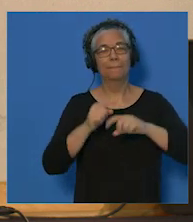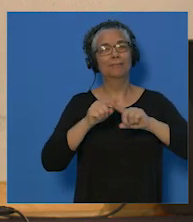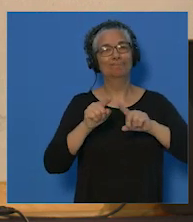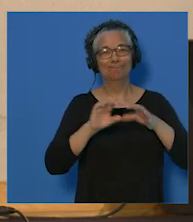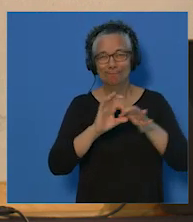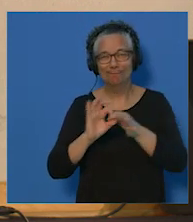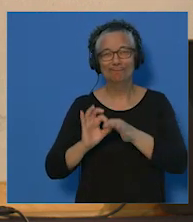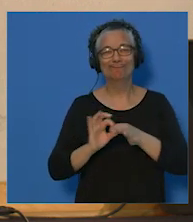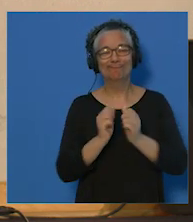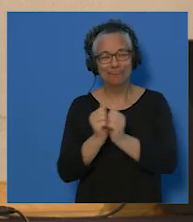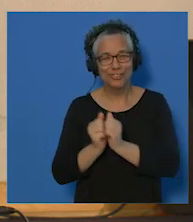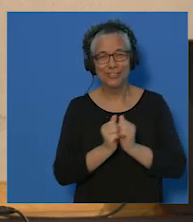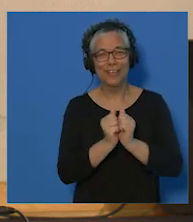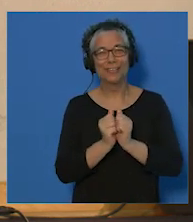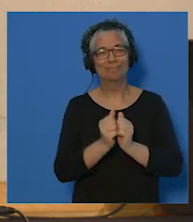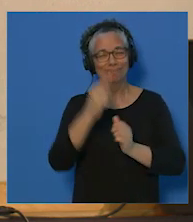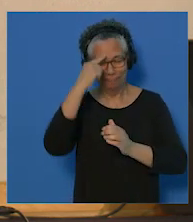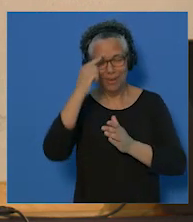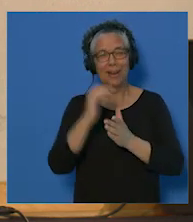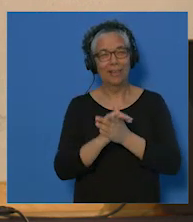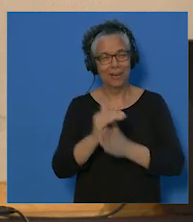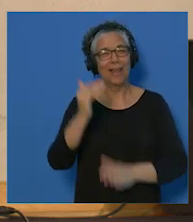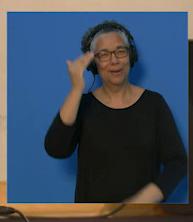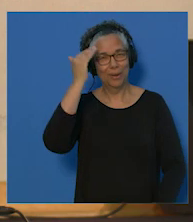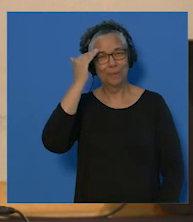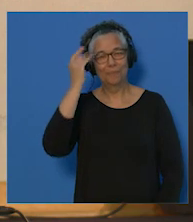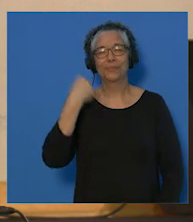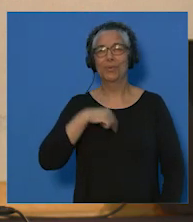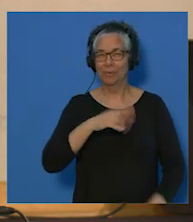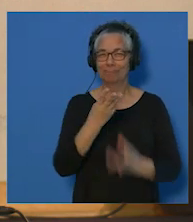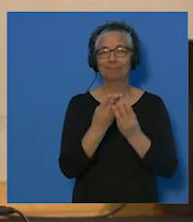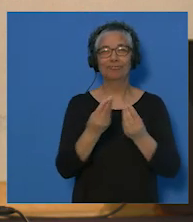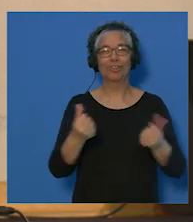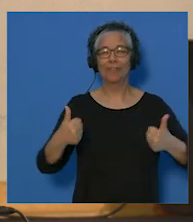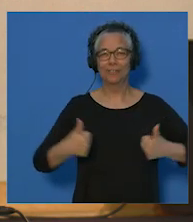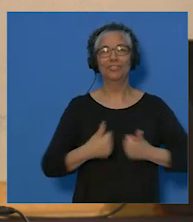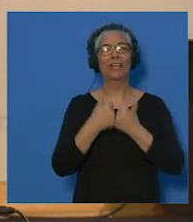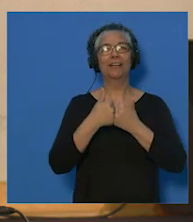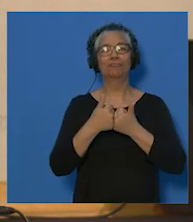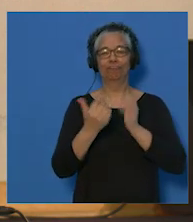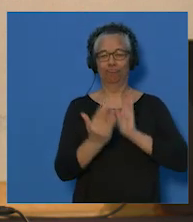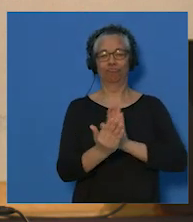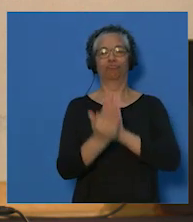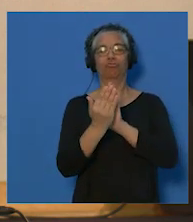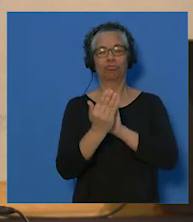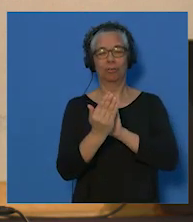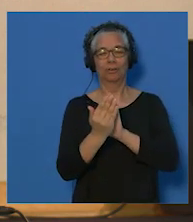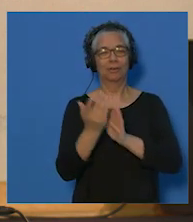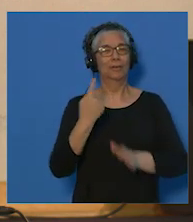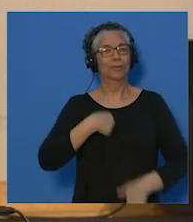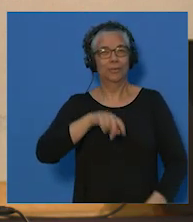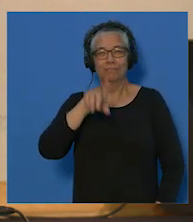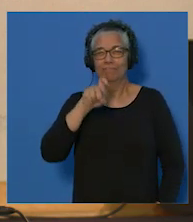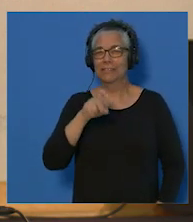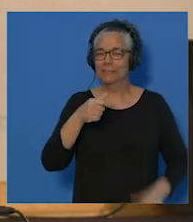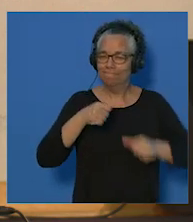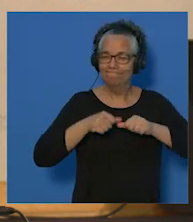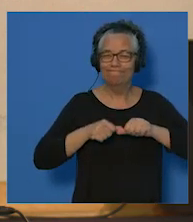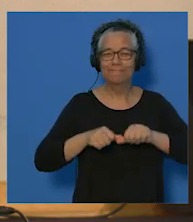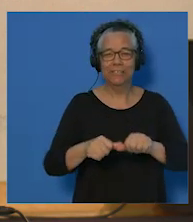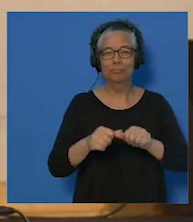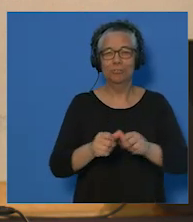I believe and I know that we will solve the challenges that we face. We must continue to